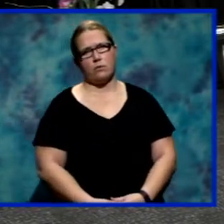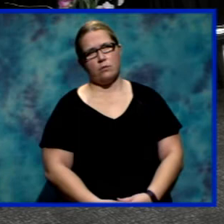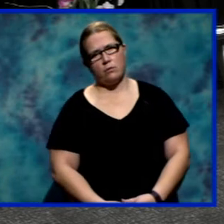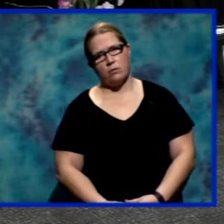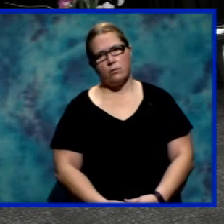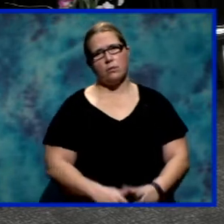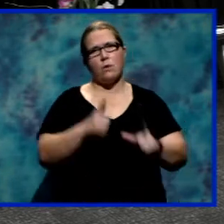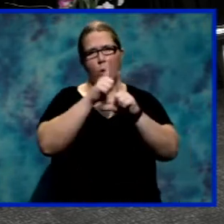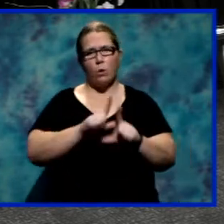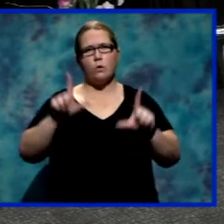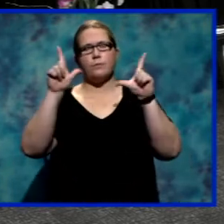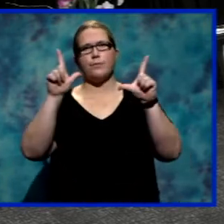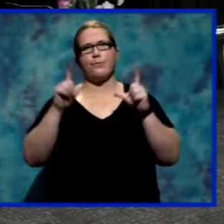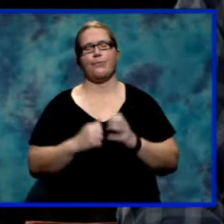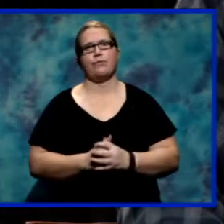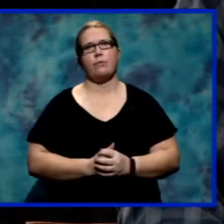Lord,